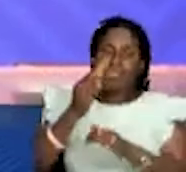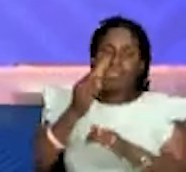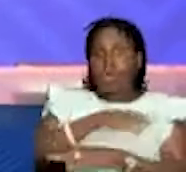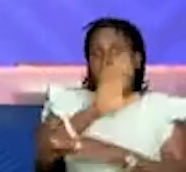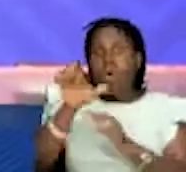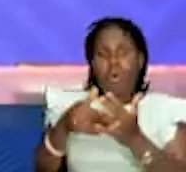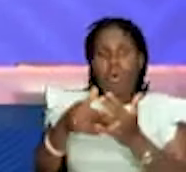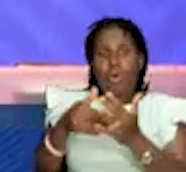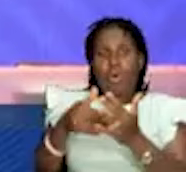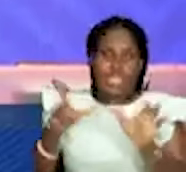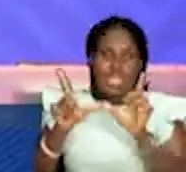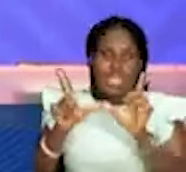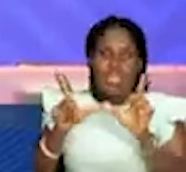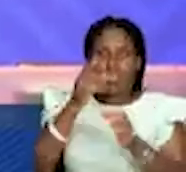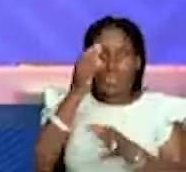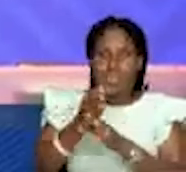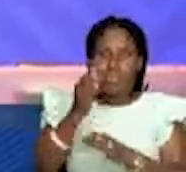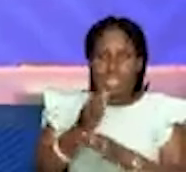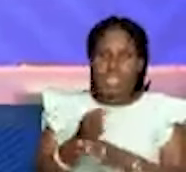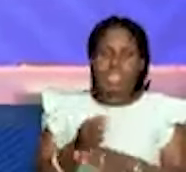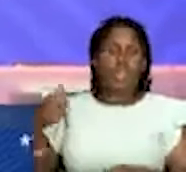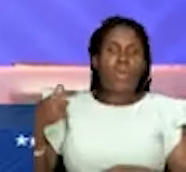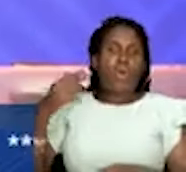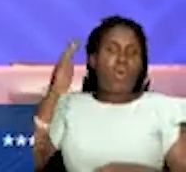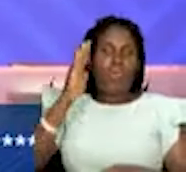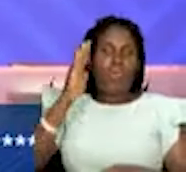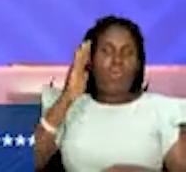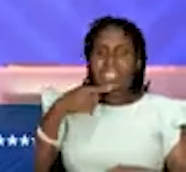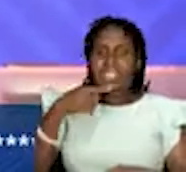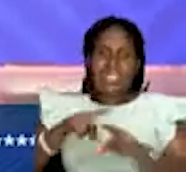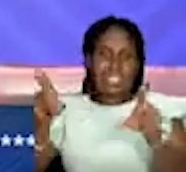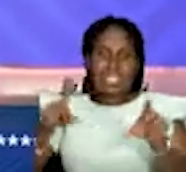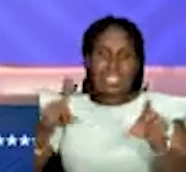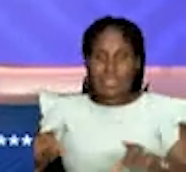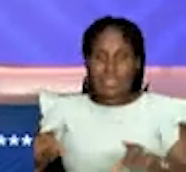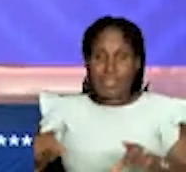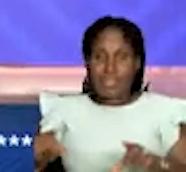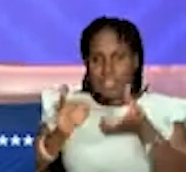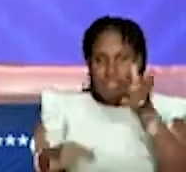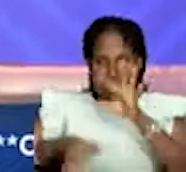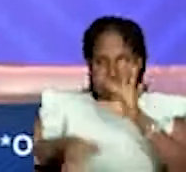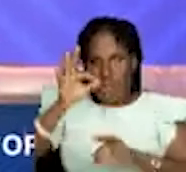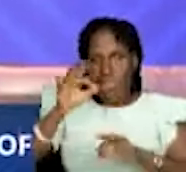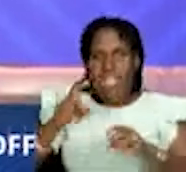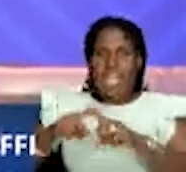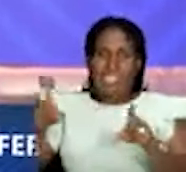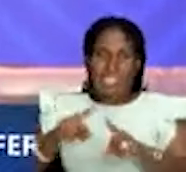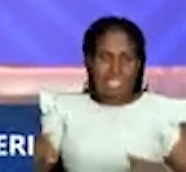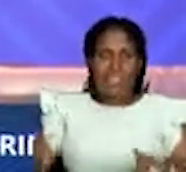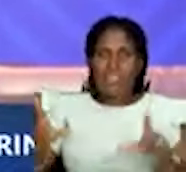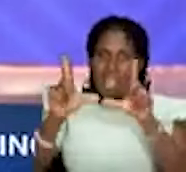faith will purchase different levels of spiritual realities, different levels of results.